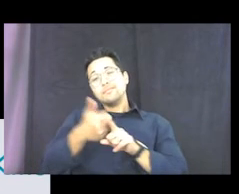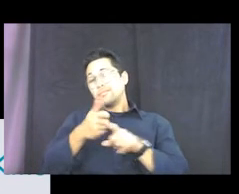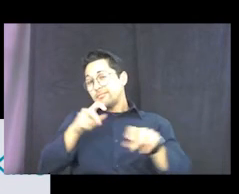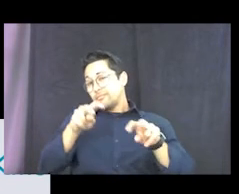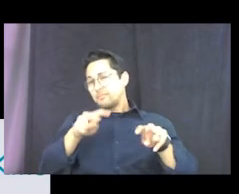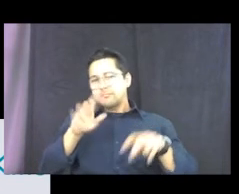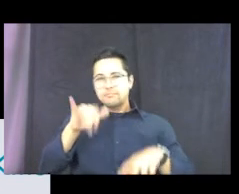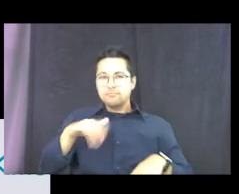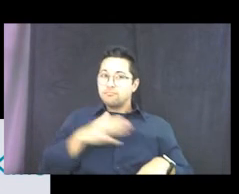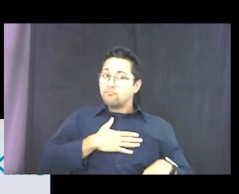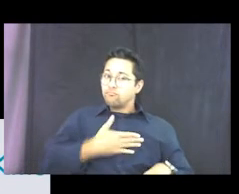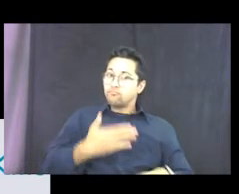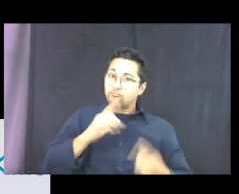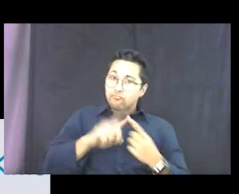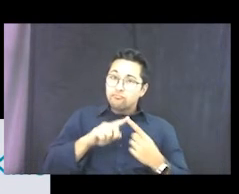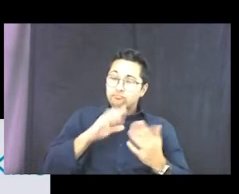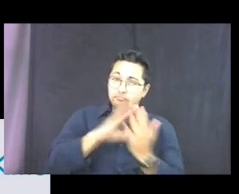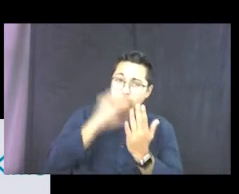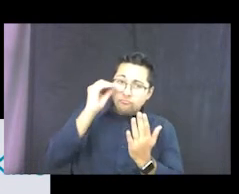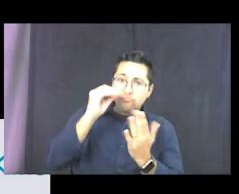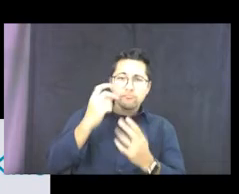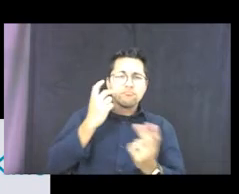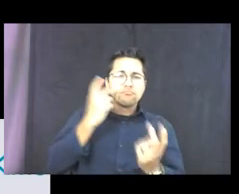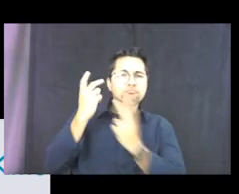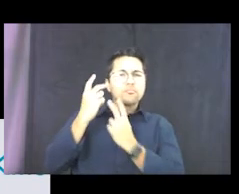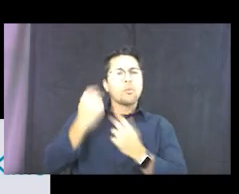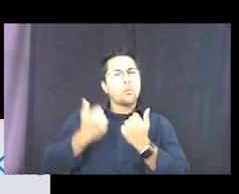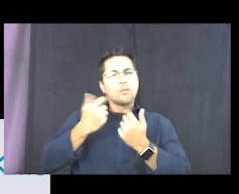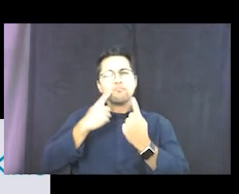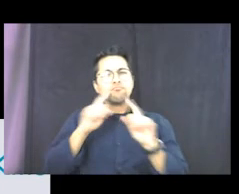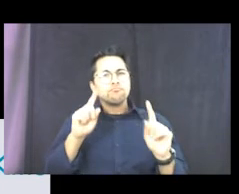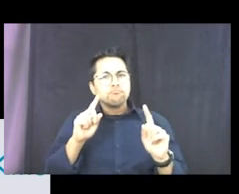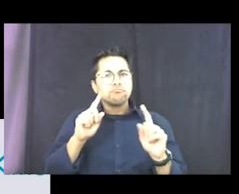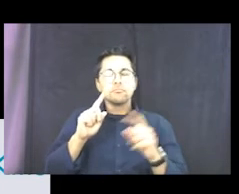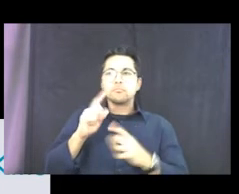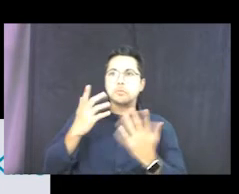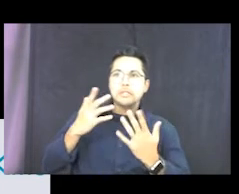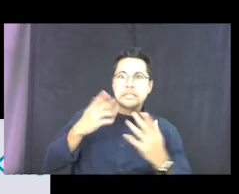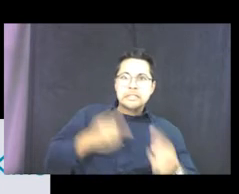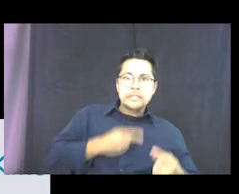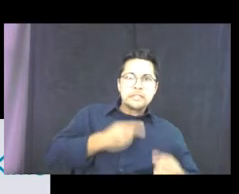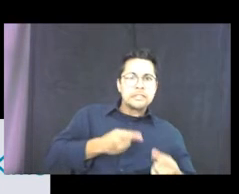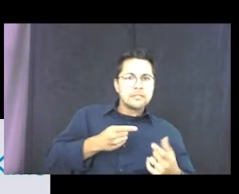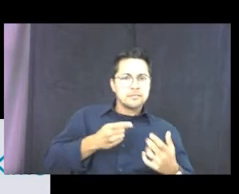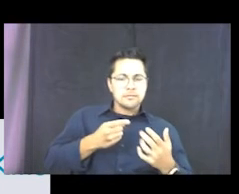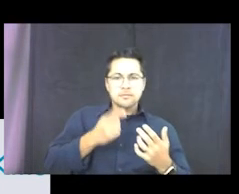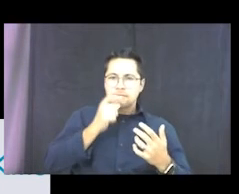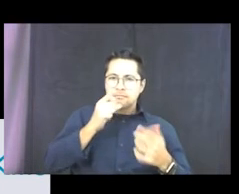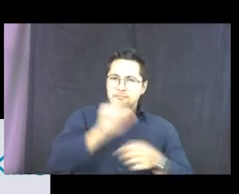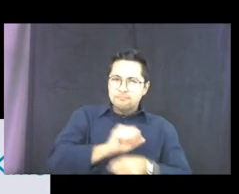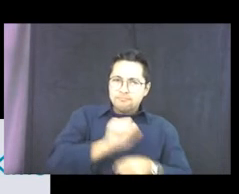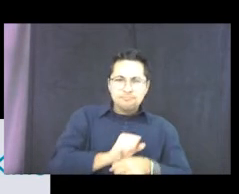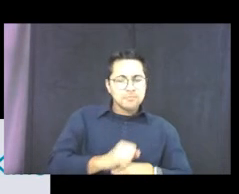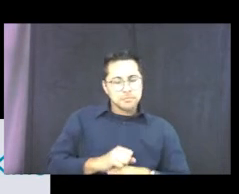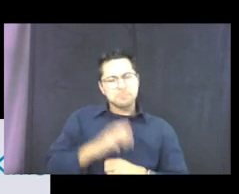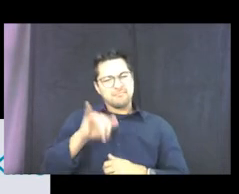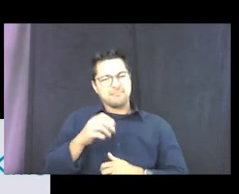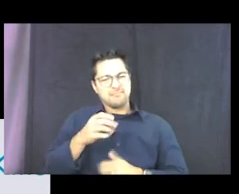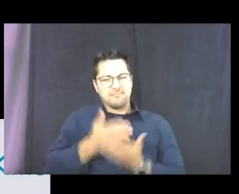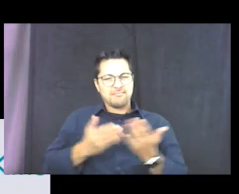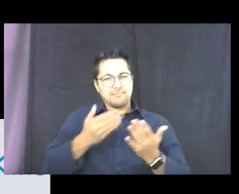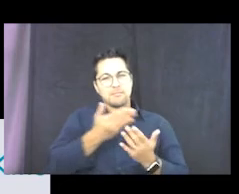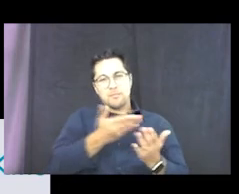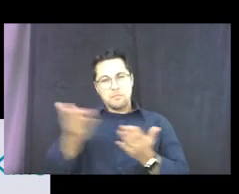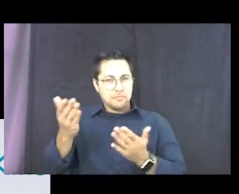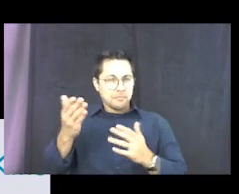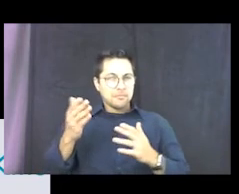the willingness to learn and reflect and see what's working and what is not working. Those are just a few ways for how